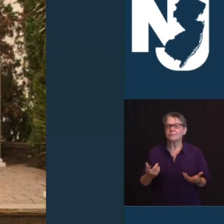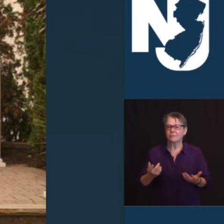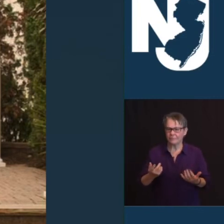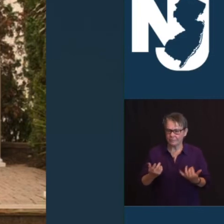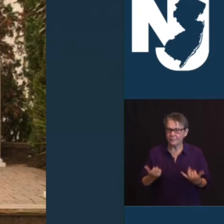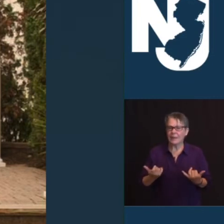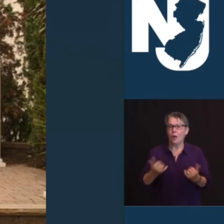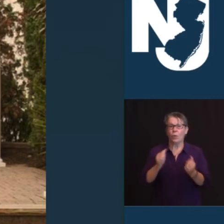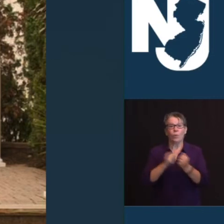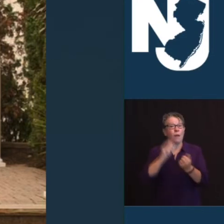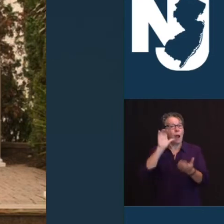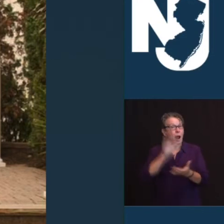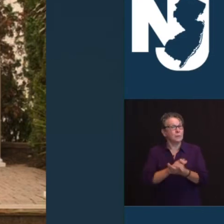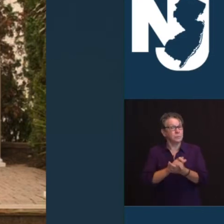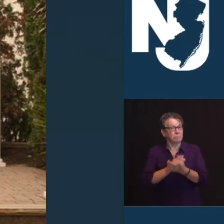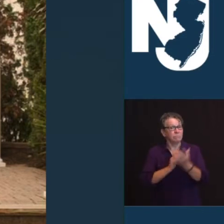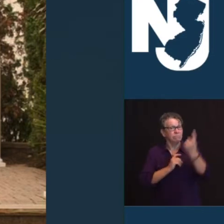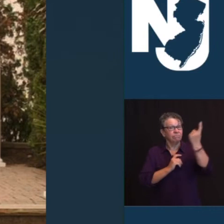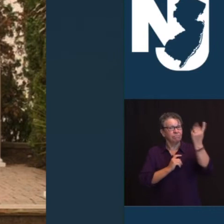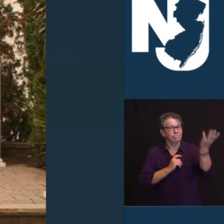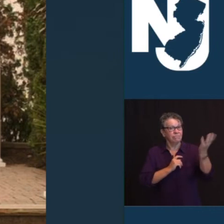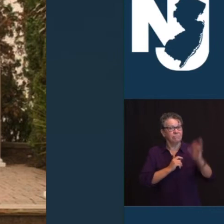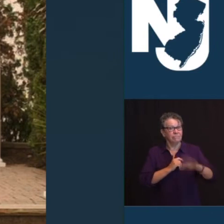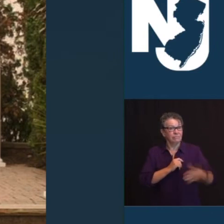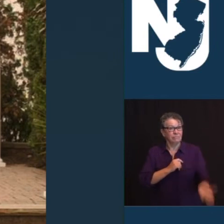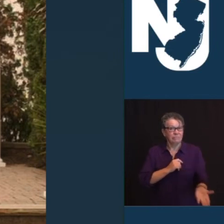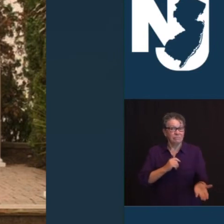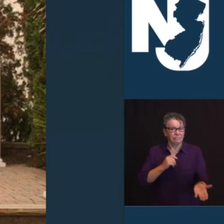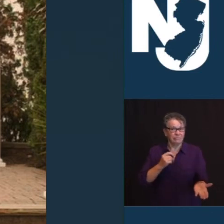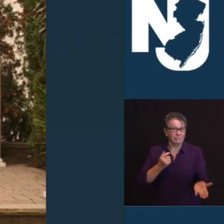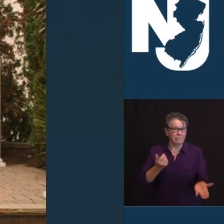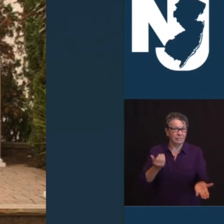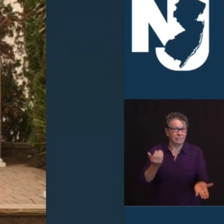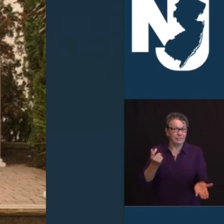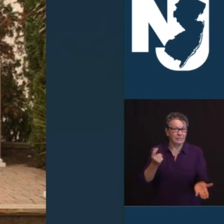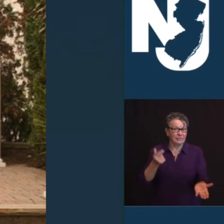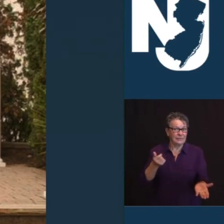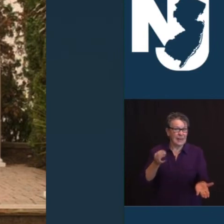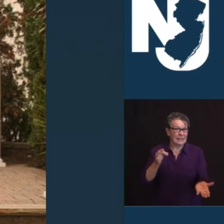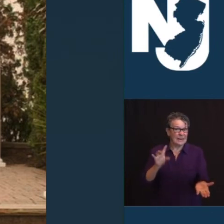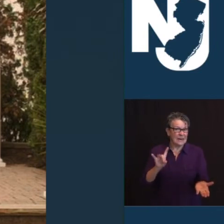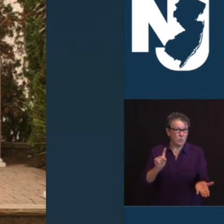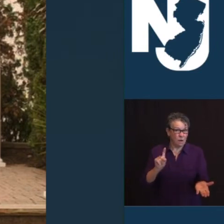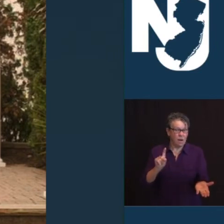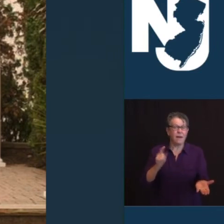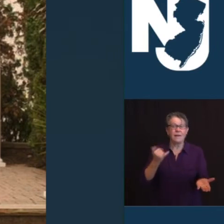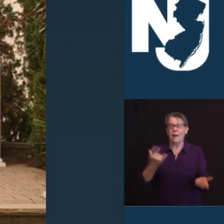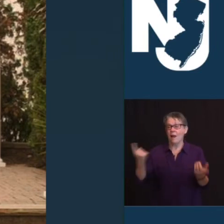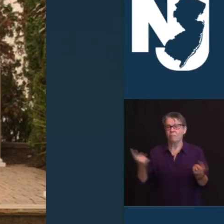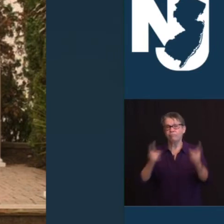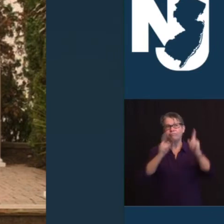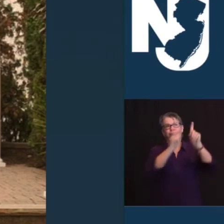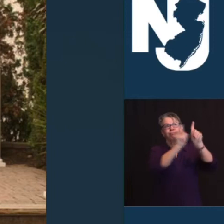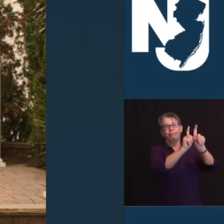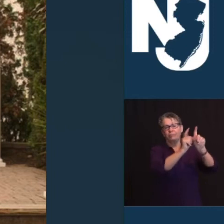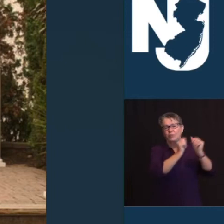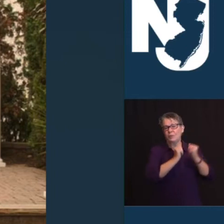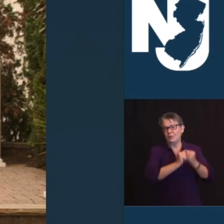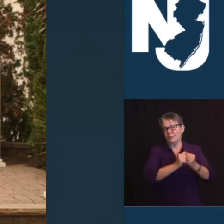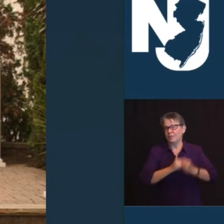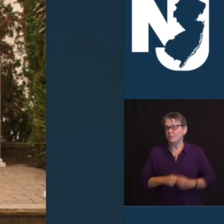in 1981. She leaves behind her daughters, Tony Ann, with whom I had the great honor of speaking earlier this week, and June